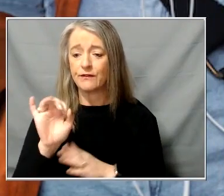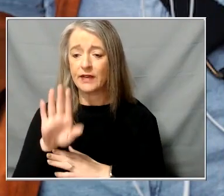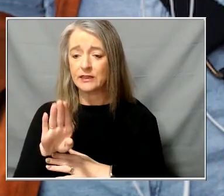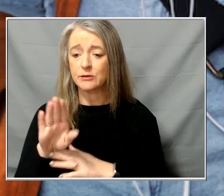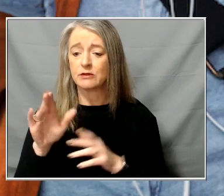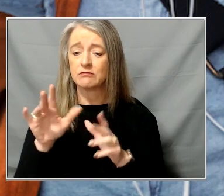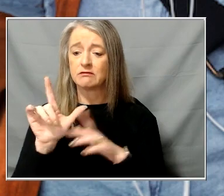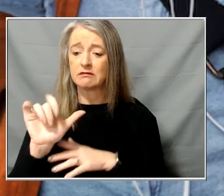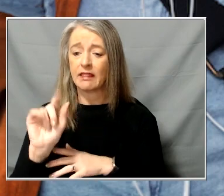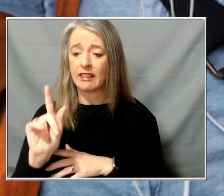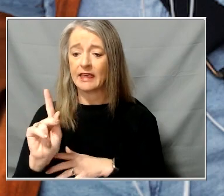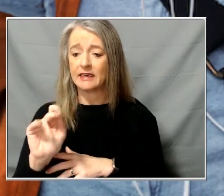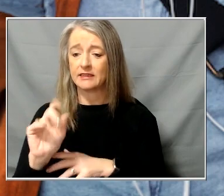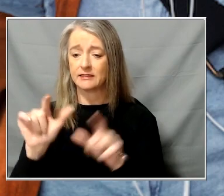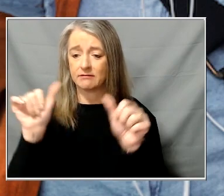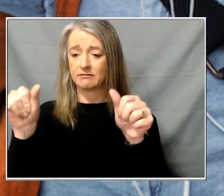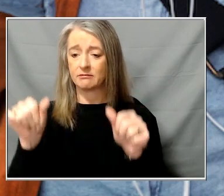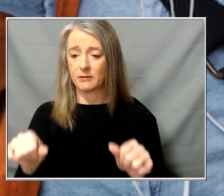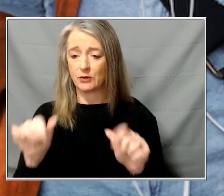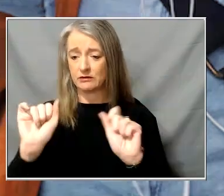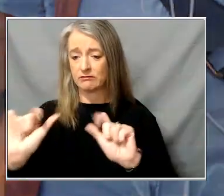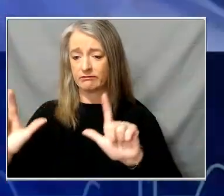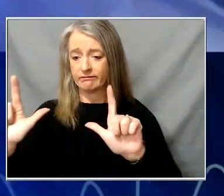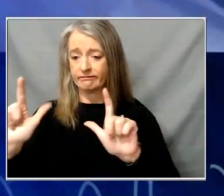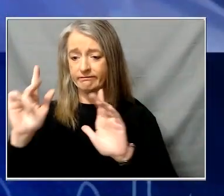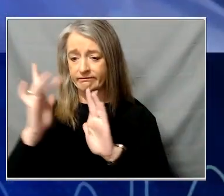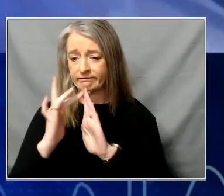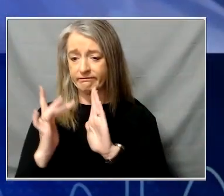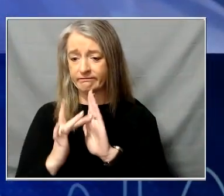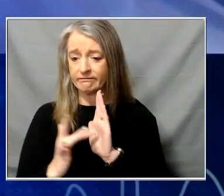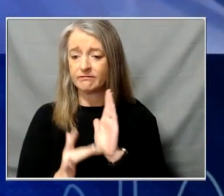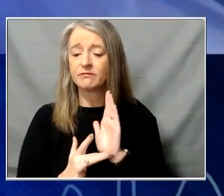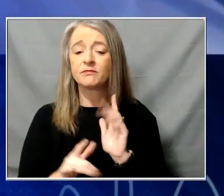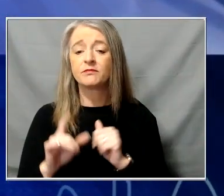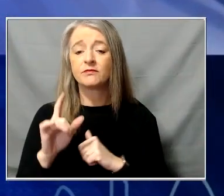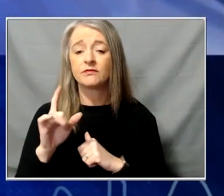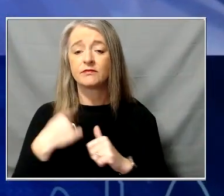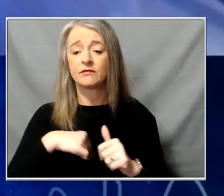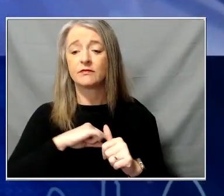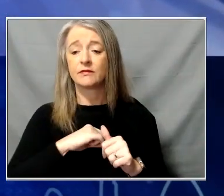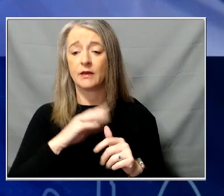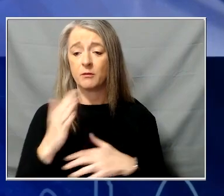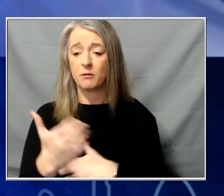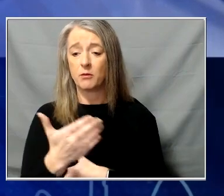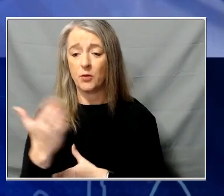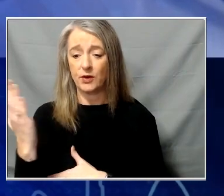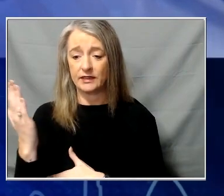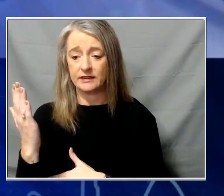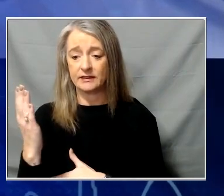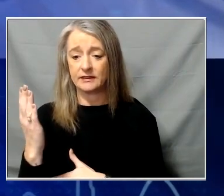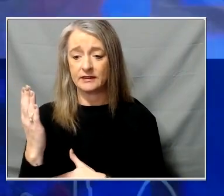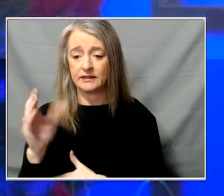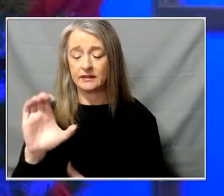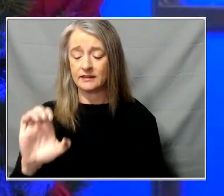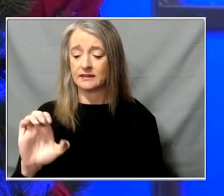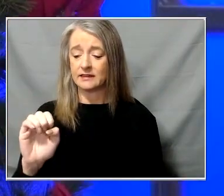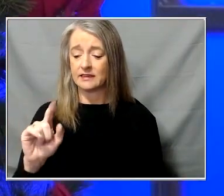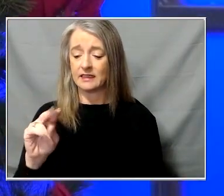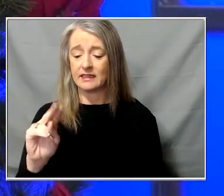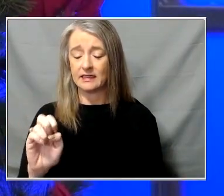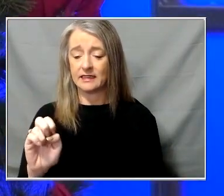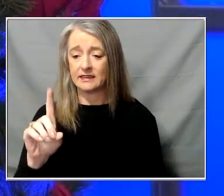all of those right here on your screen. But first, we are making our morning rounds. Singer Celine Dion reveals she has